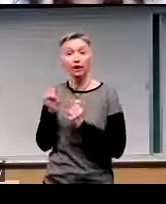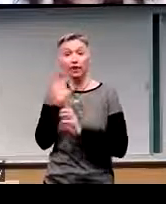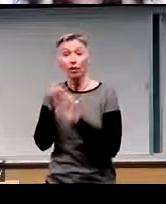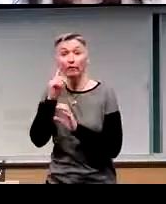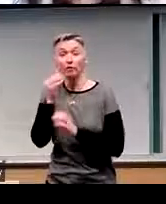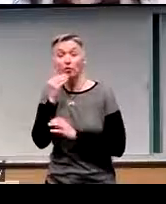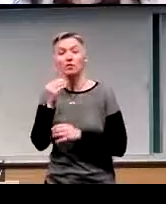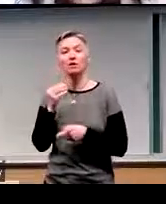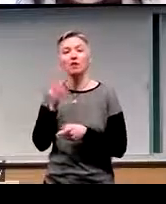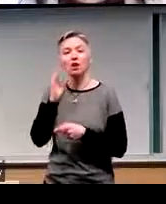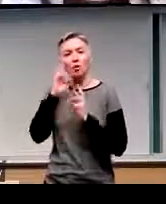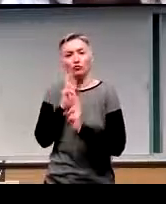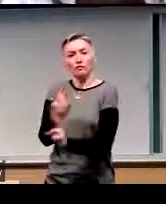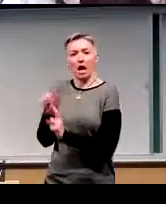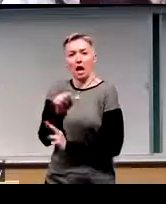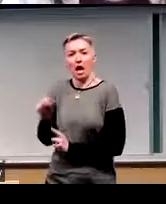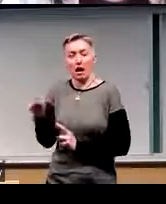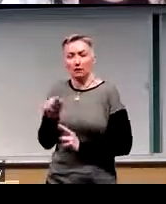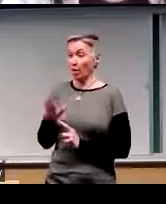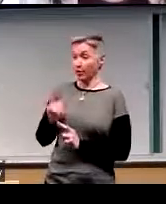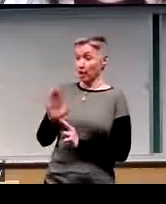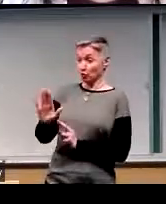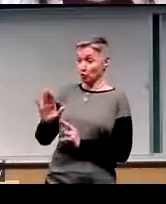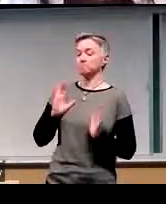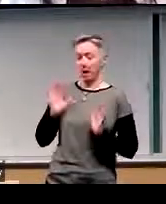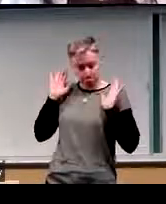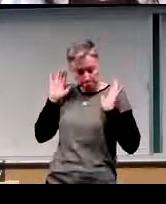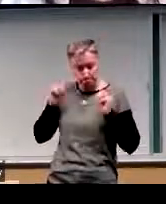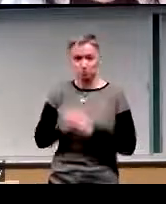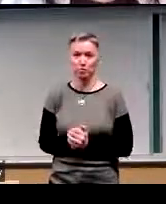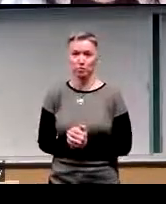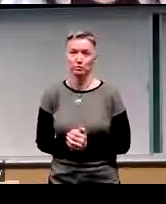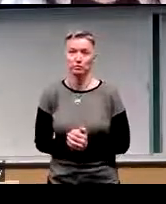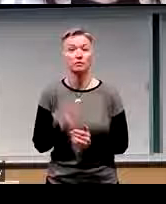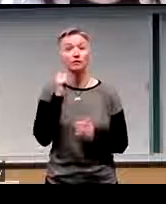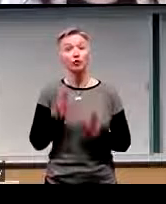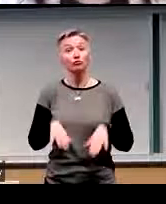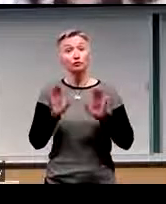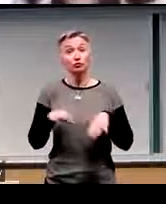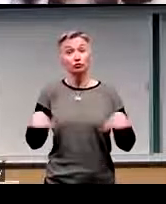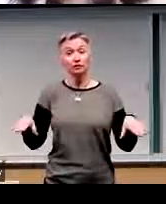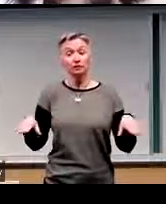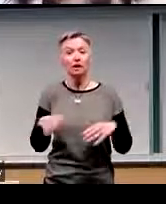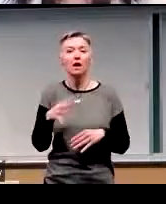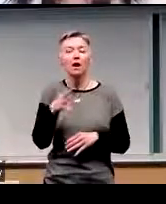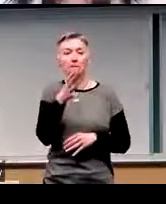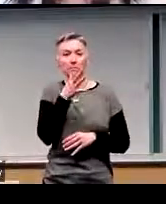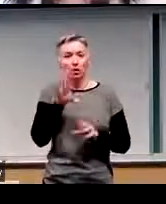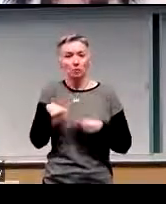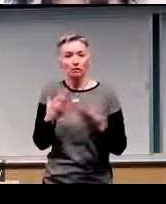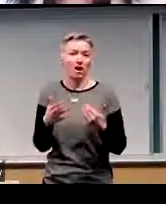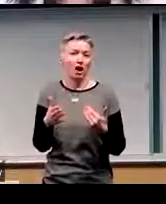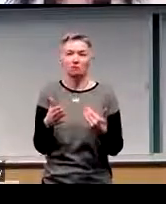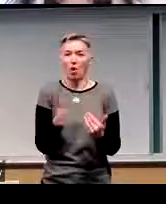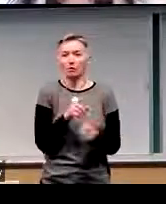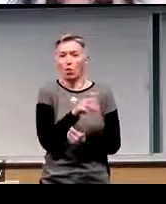respect other people's property. In terms of raising children, mothers provide almost 100%